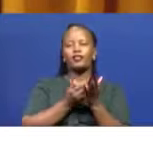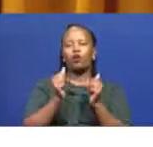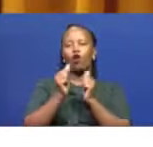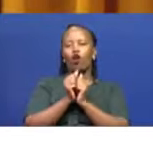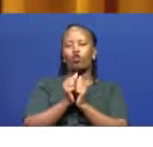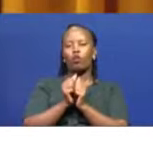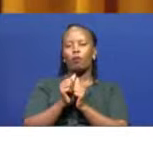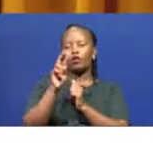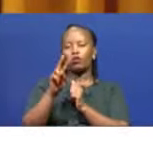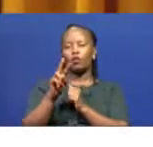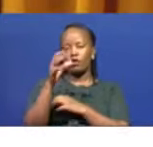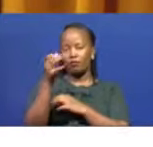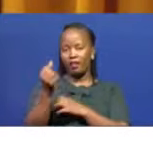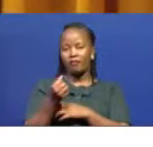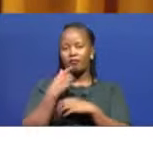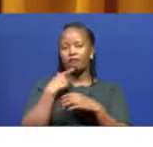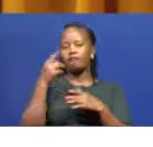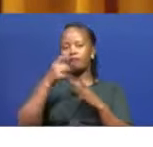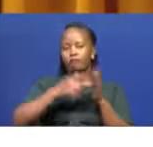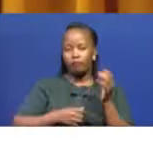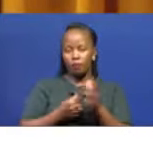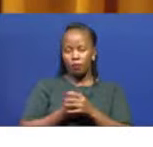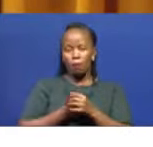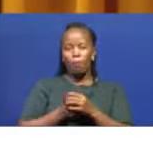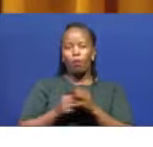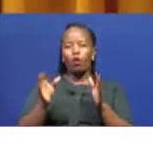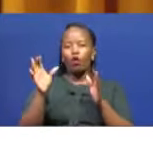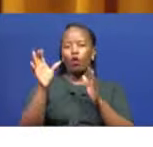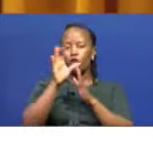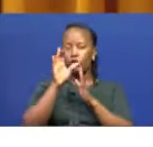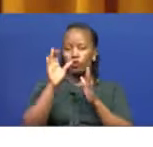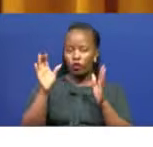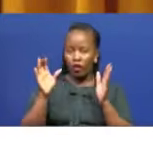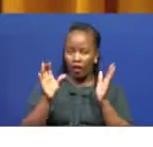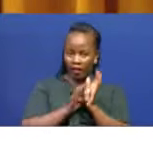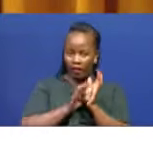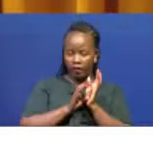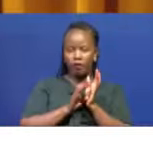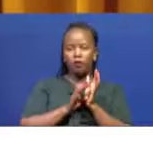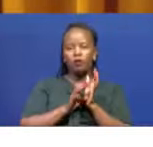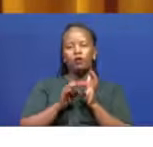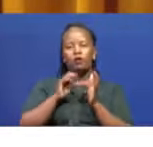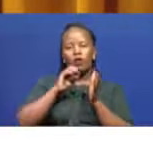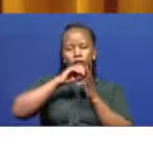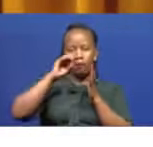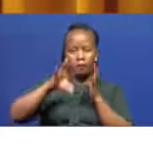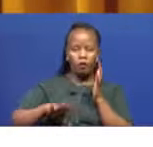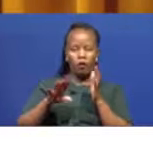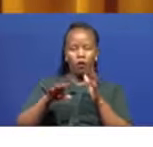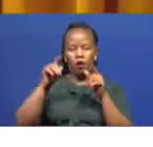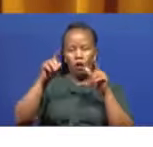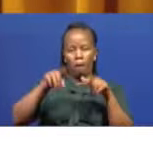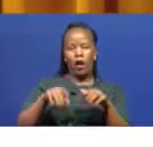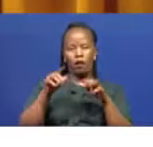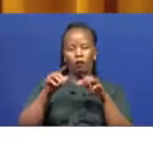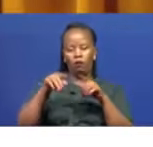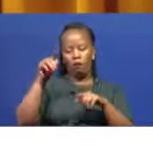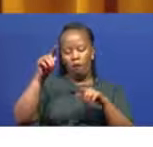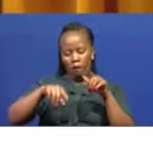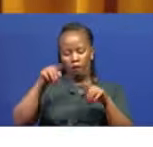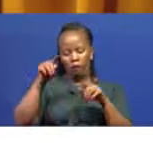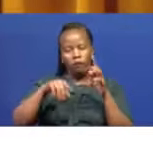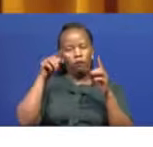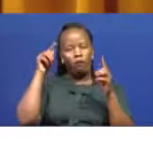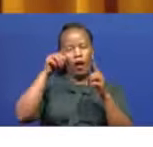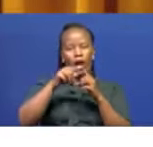2025, submitting that the constitutionality of the impeachment transcends him and must be evaluated with a view to